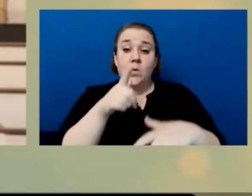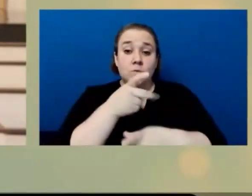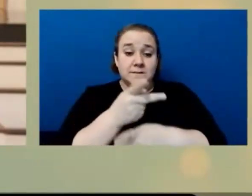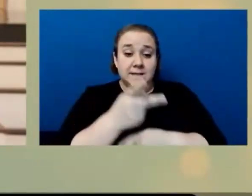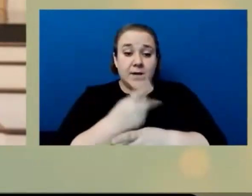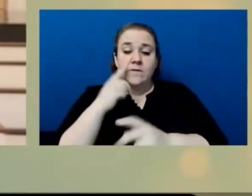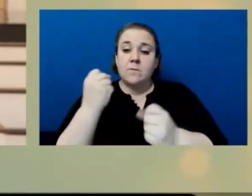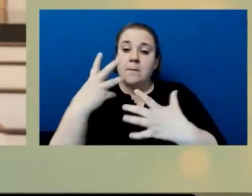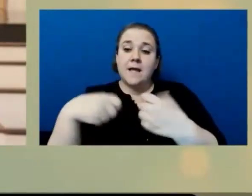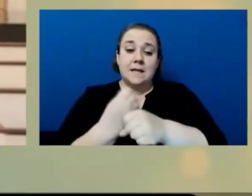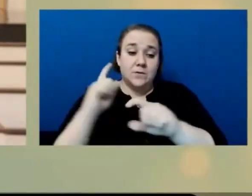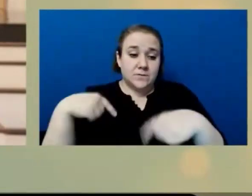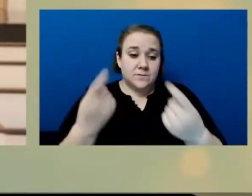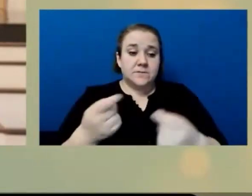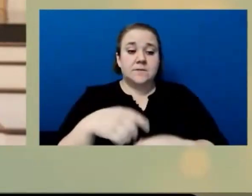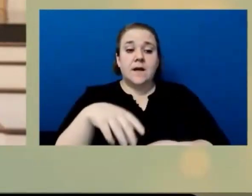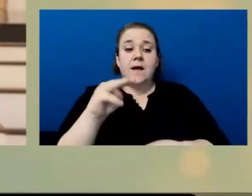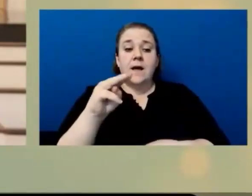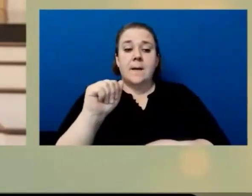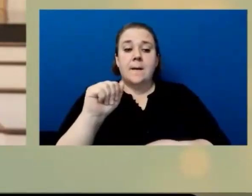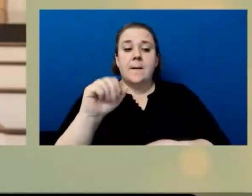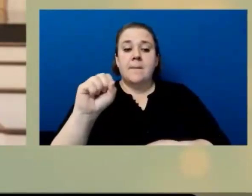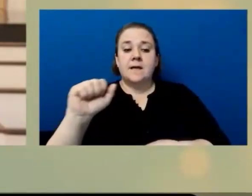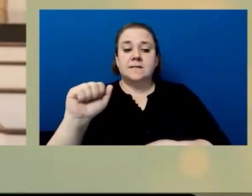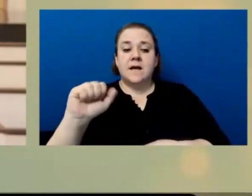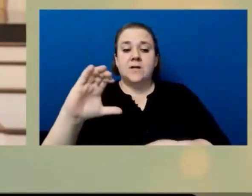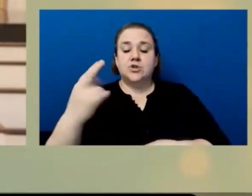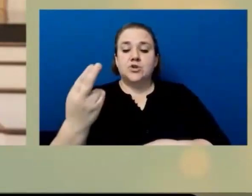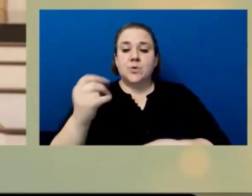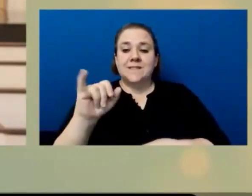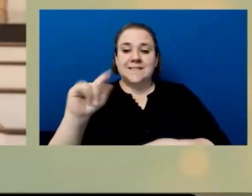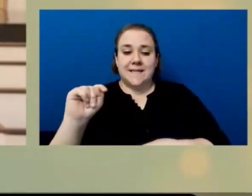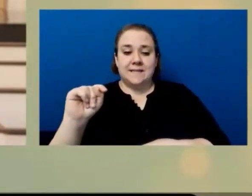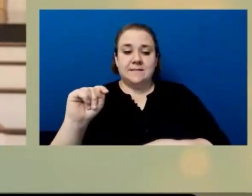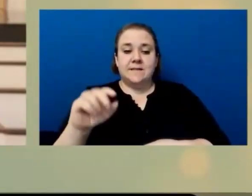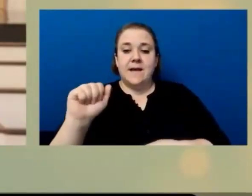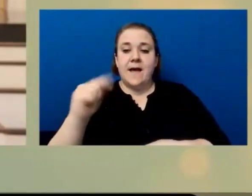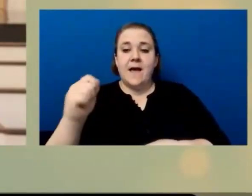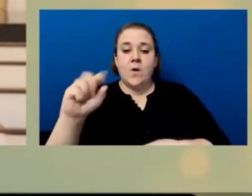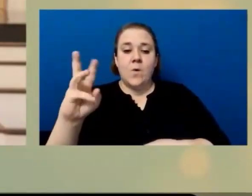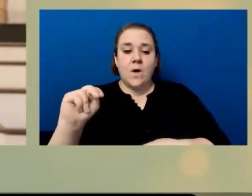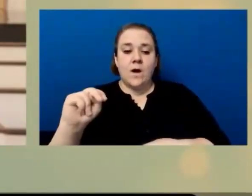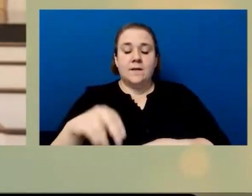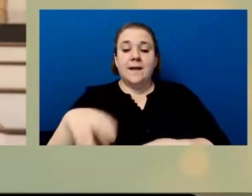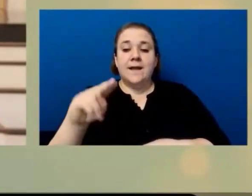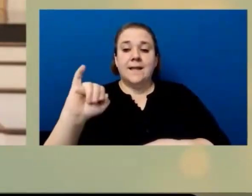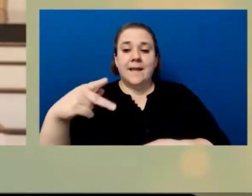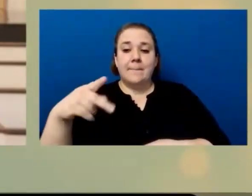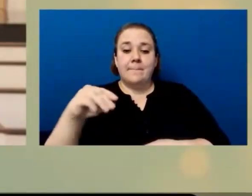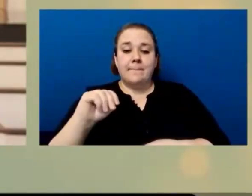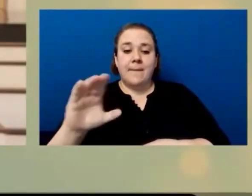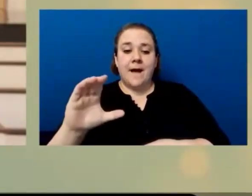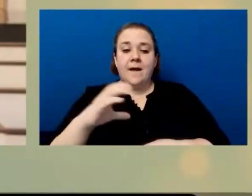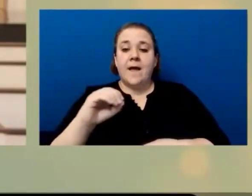from has been stewarded for countless generations by the Massachusetts Agawam, Nipmuc, and